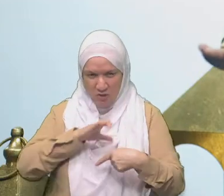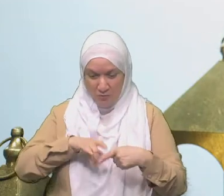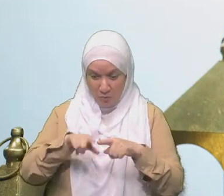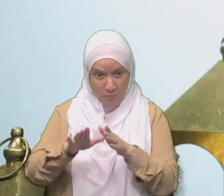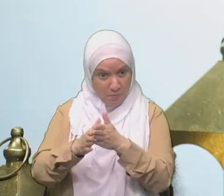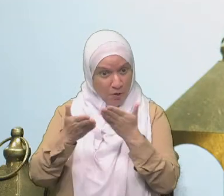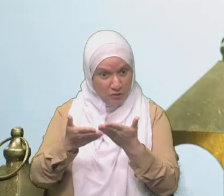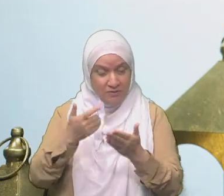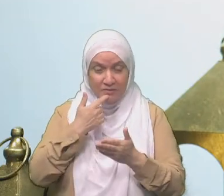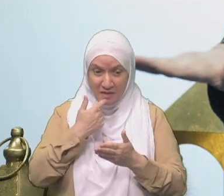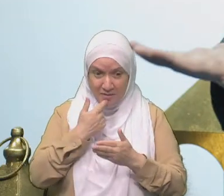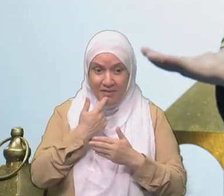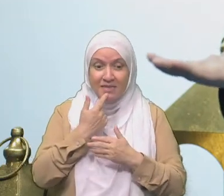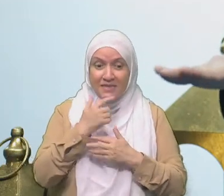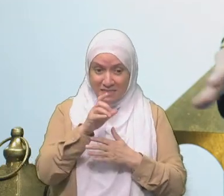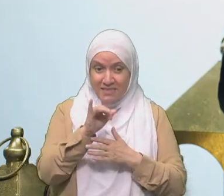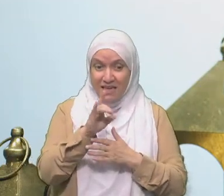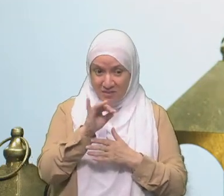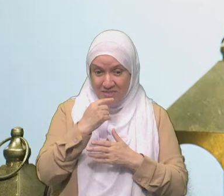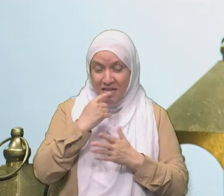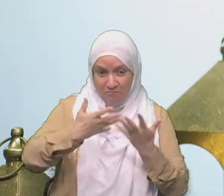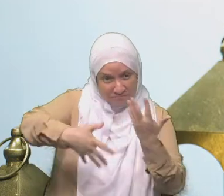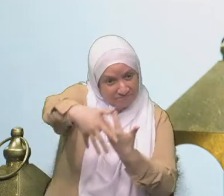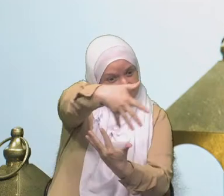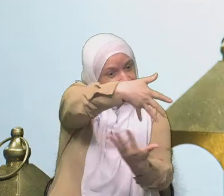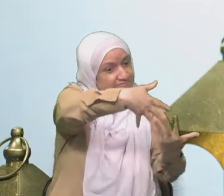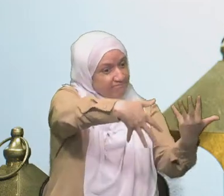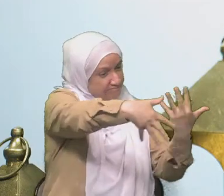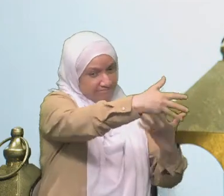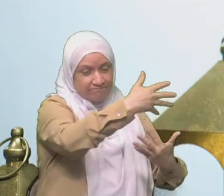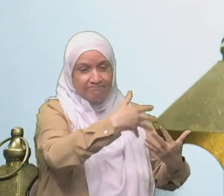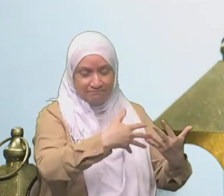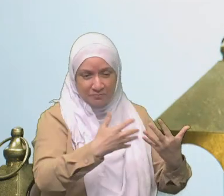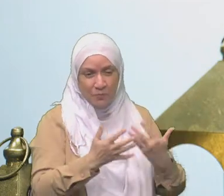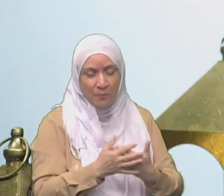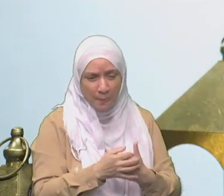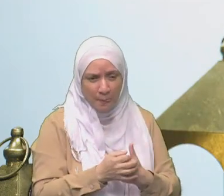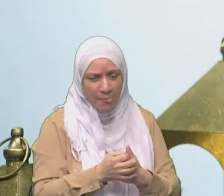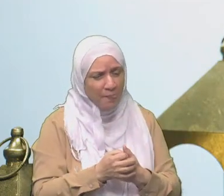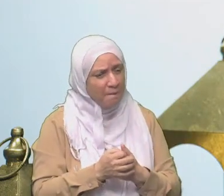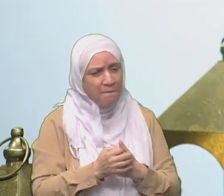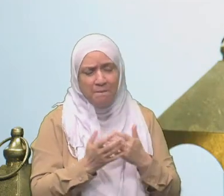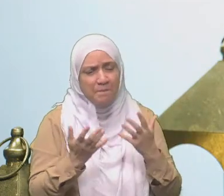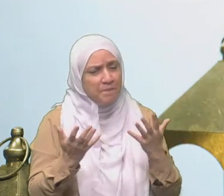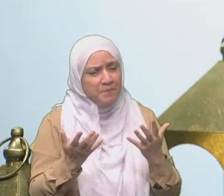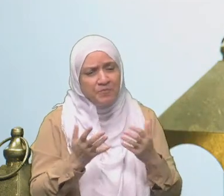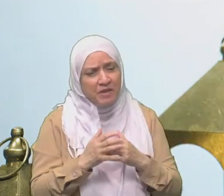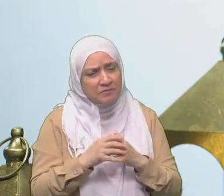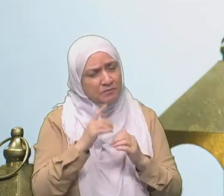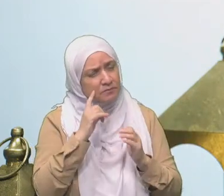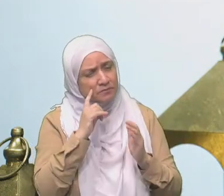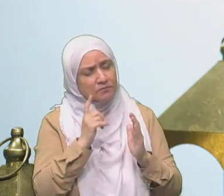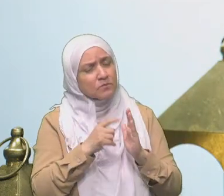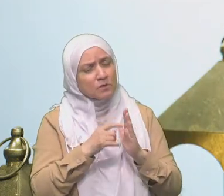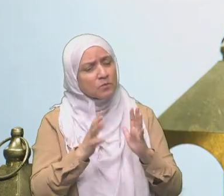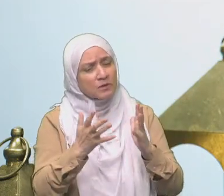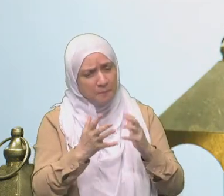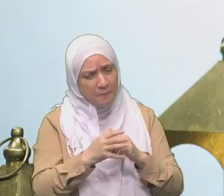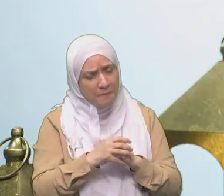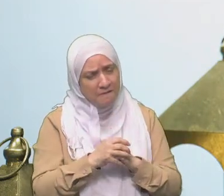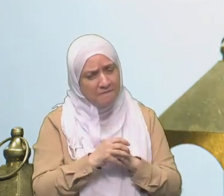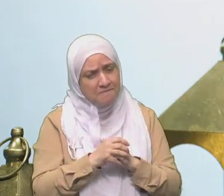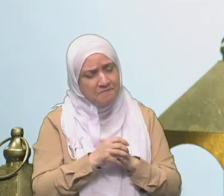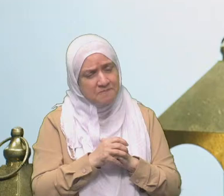of Christ, of Isa alayhi salam. And so he was actually basically expelling what he saw as